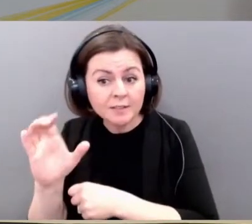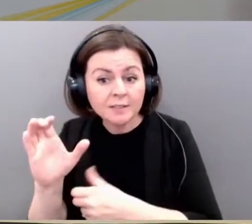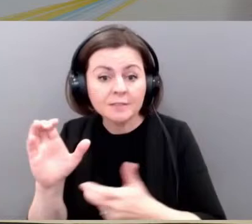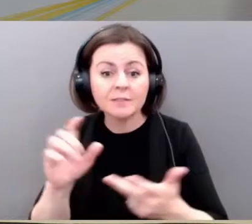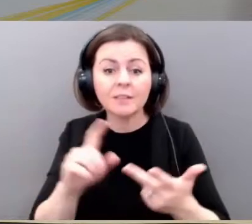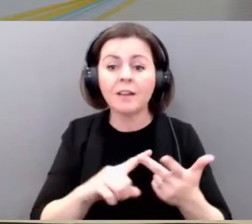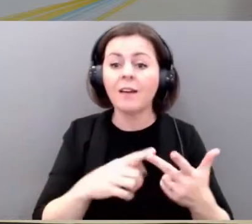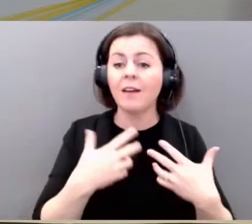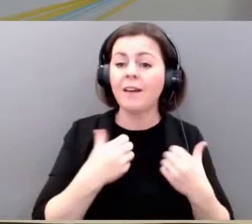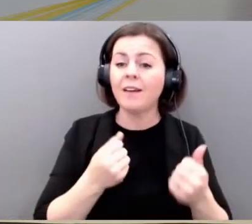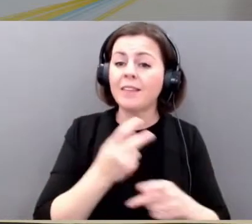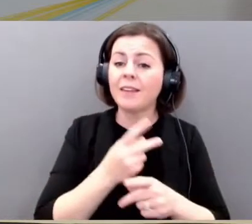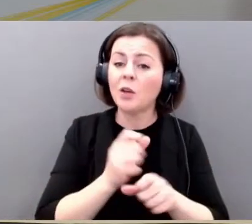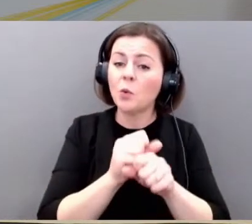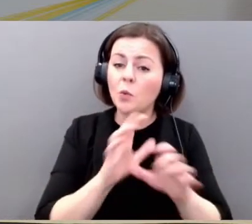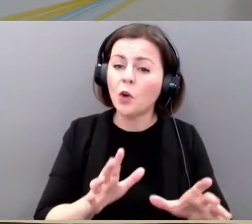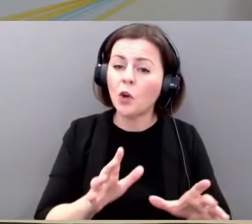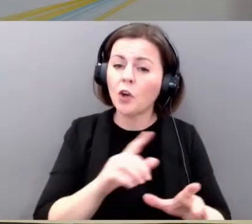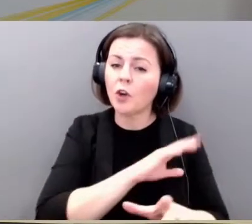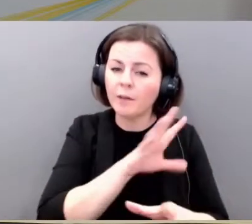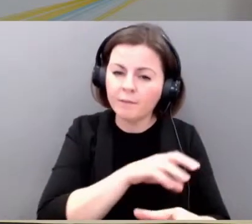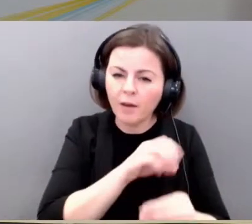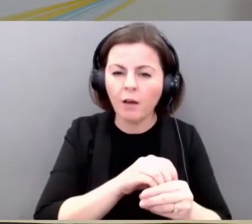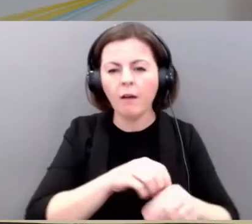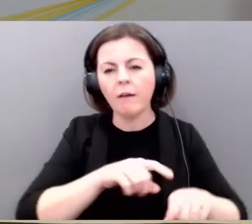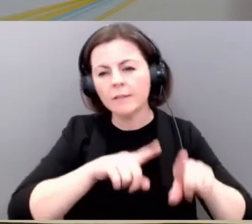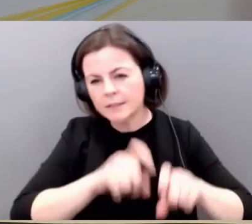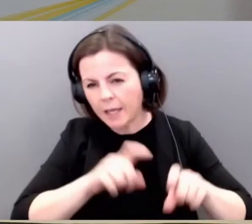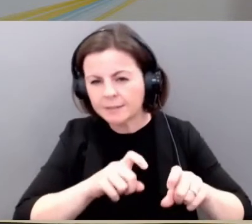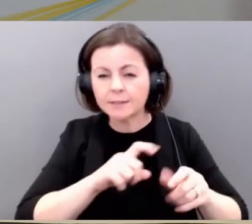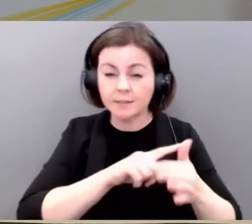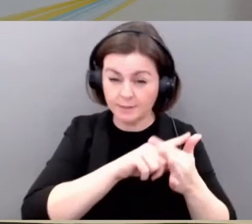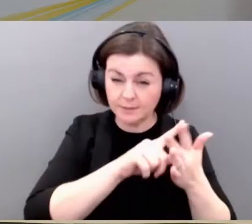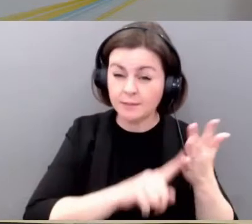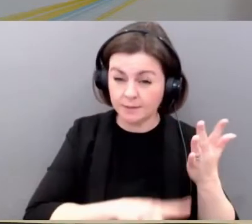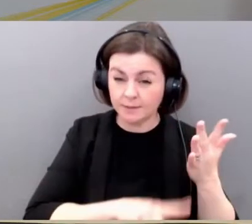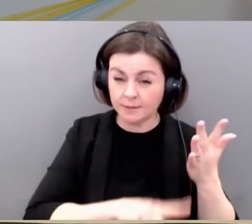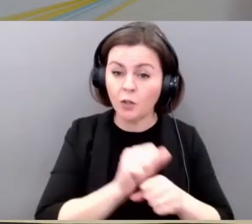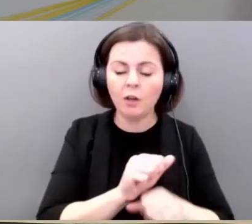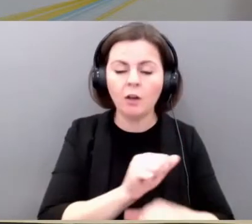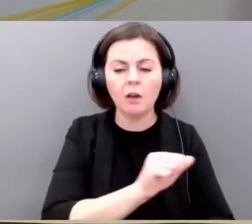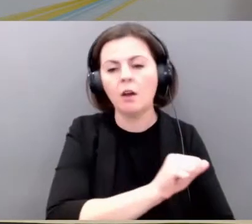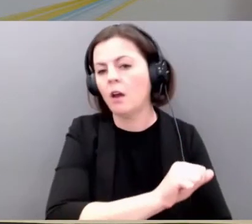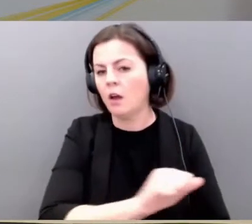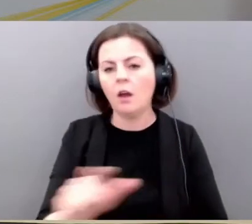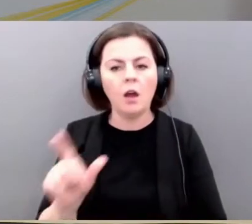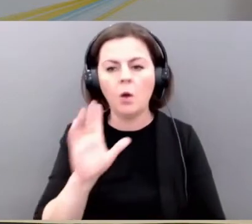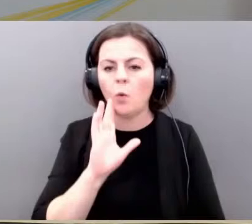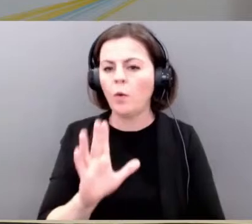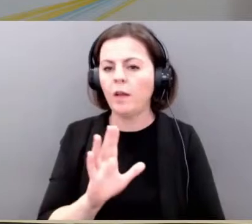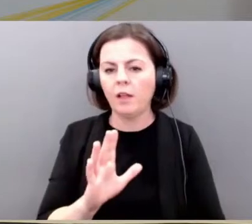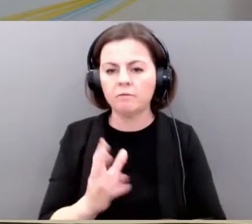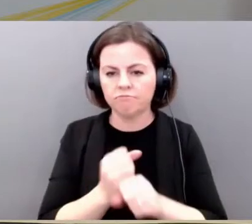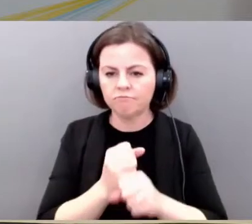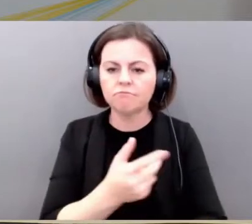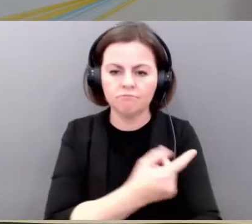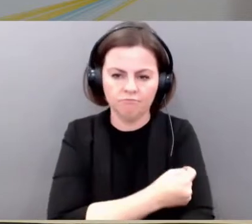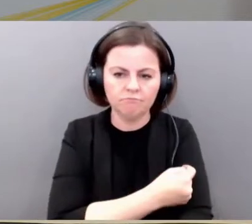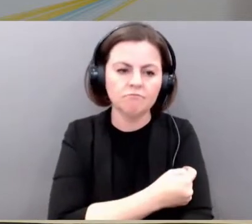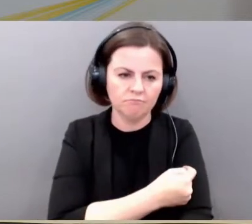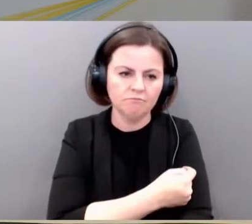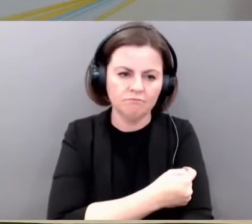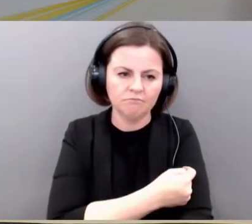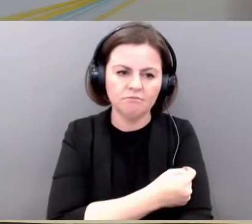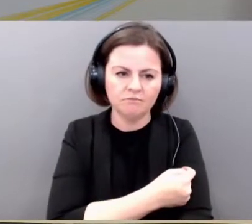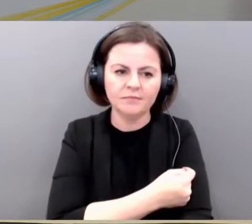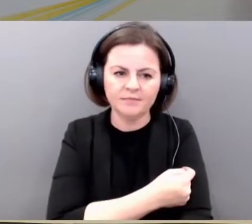in COVID response, they're all going to be vaccinated and it'll be